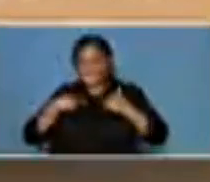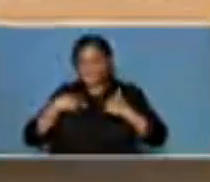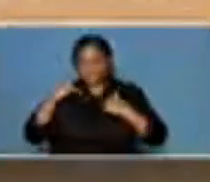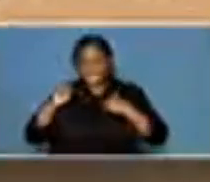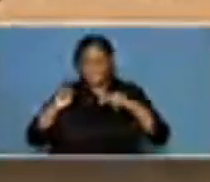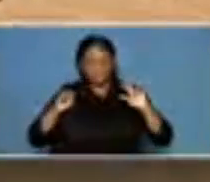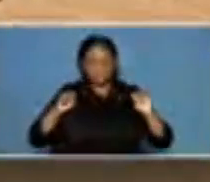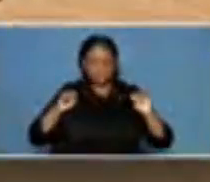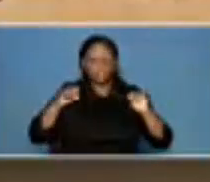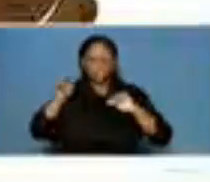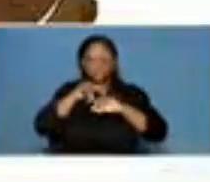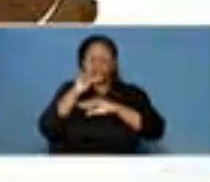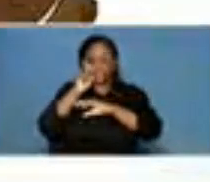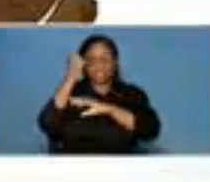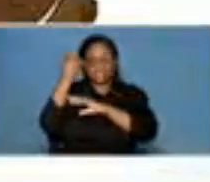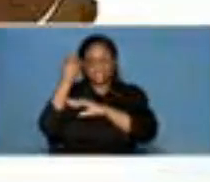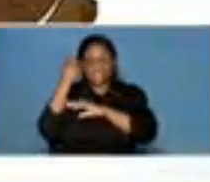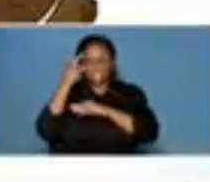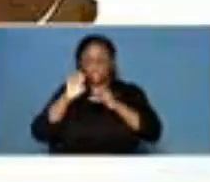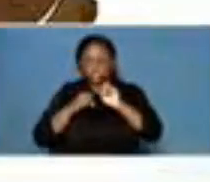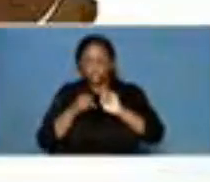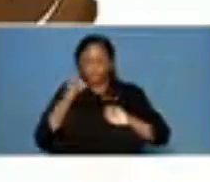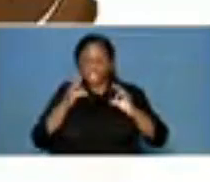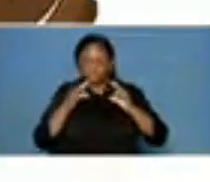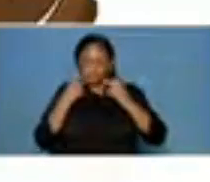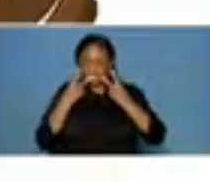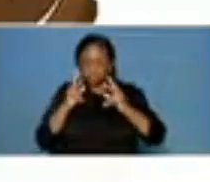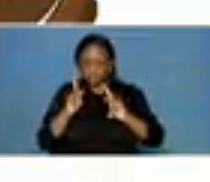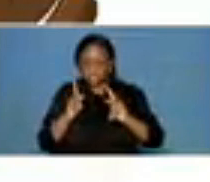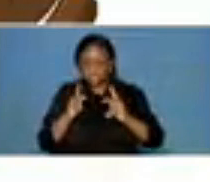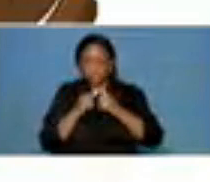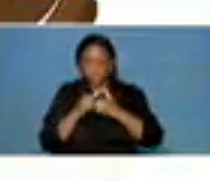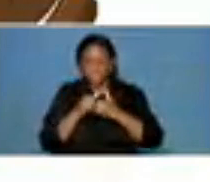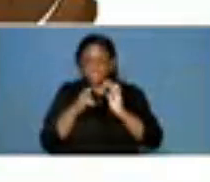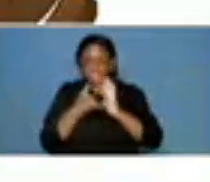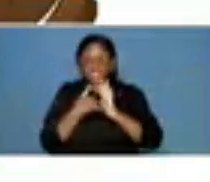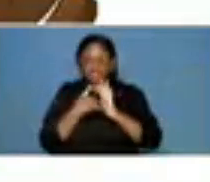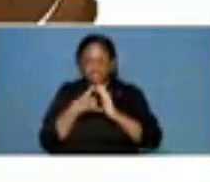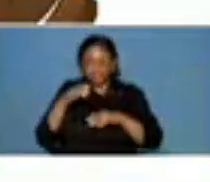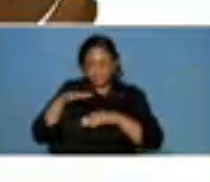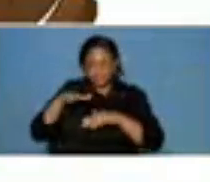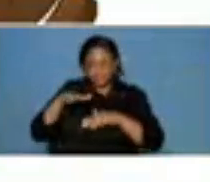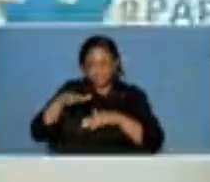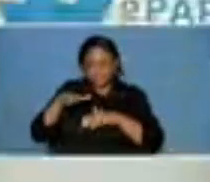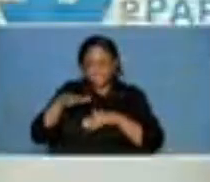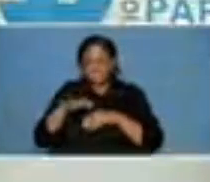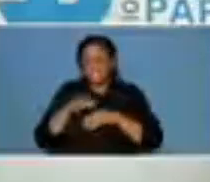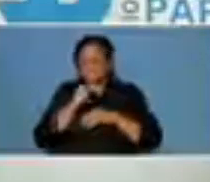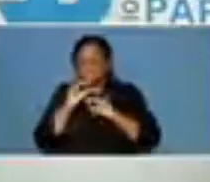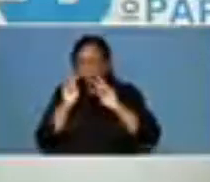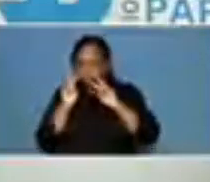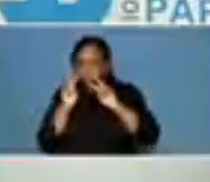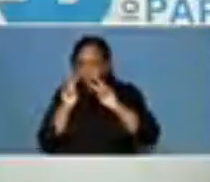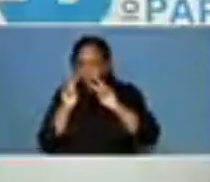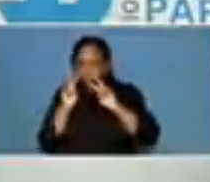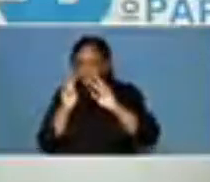understand the illness. So if they see someone with Parkinson's or any neurological condition, they would just not stare.